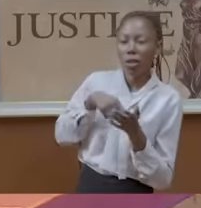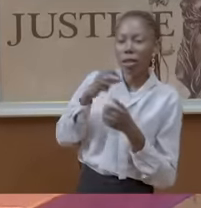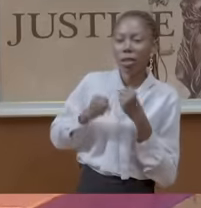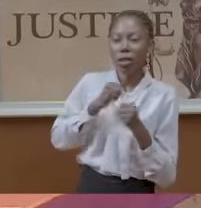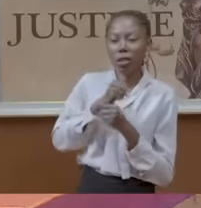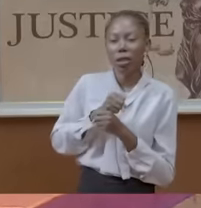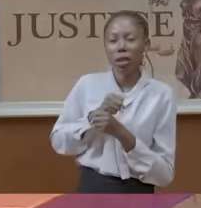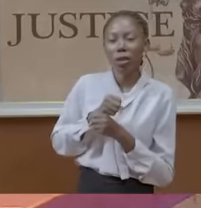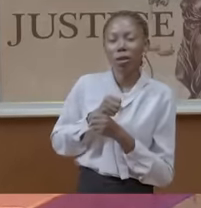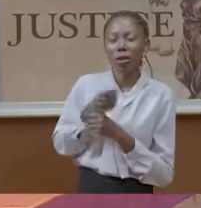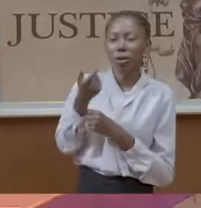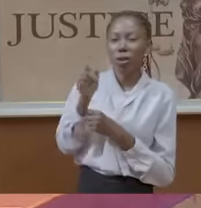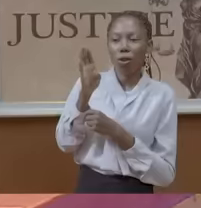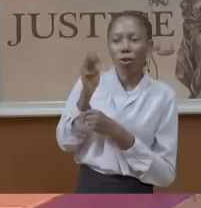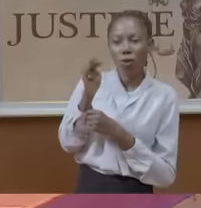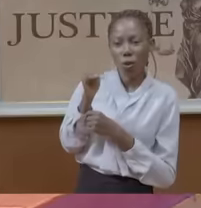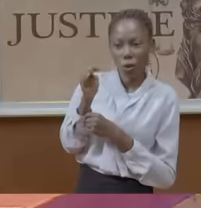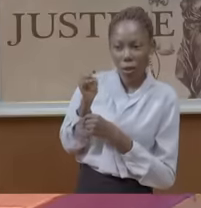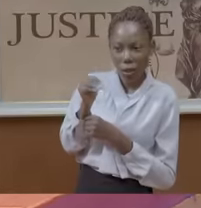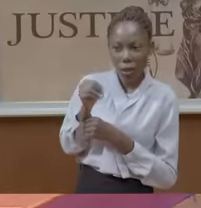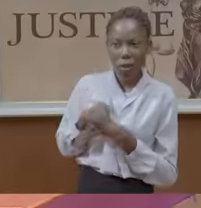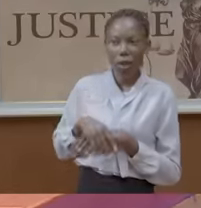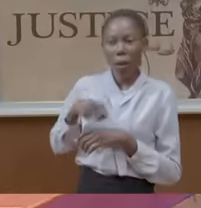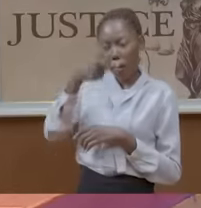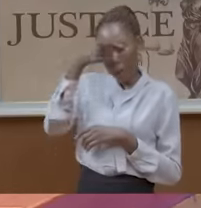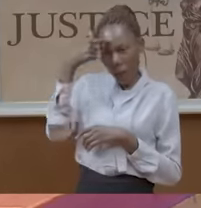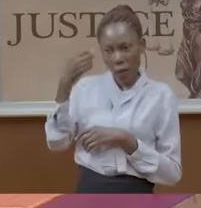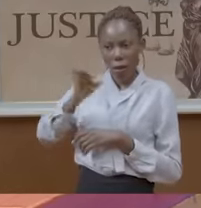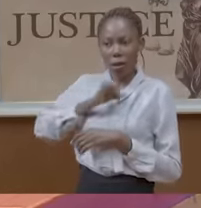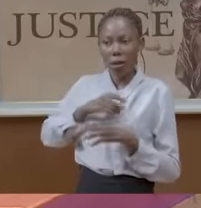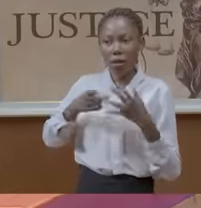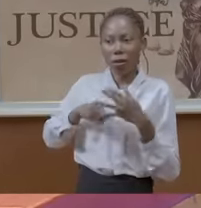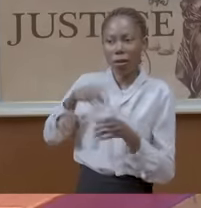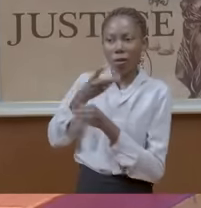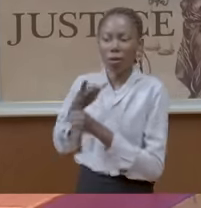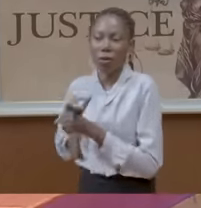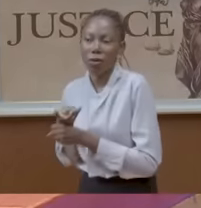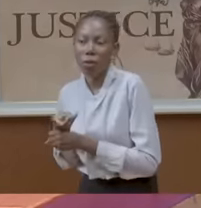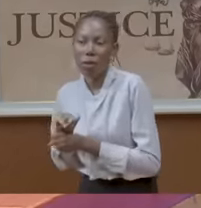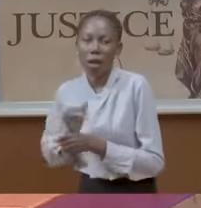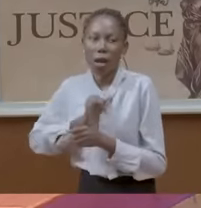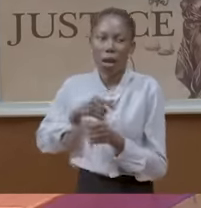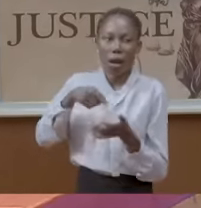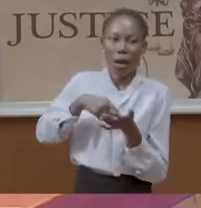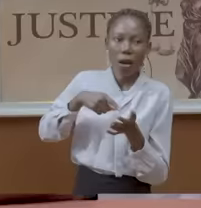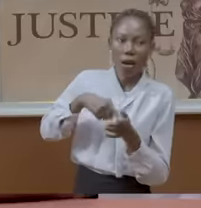2014, when my wife became very angry with me because I had become a beggar and a borrower